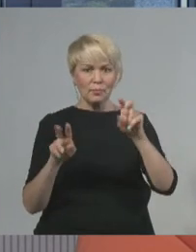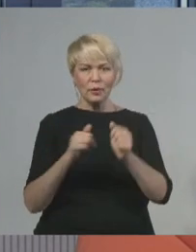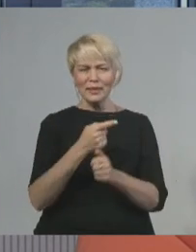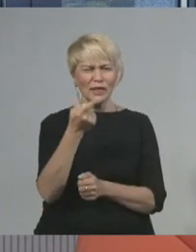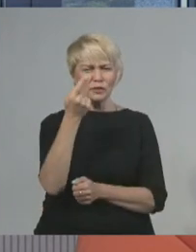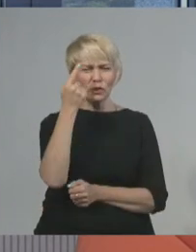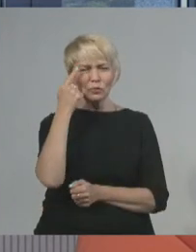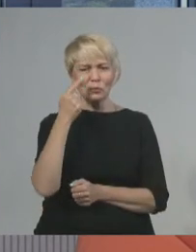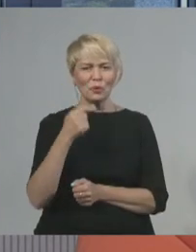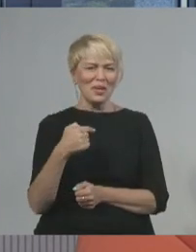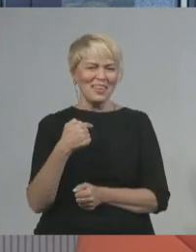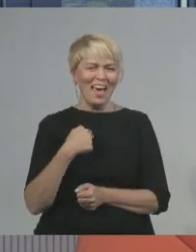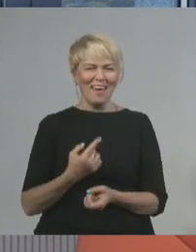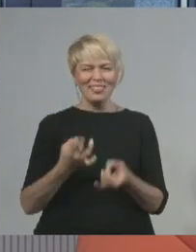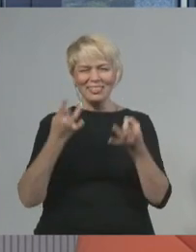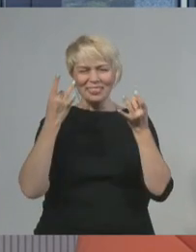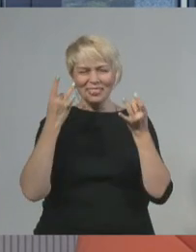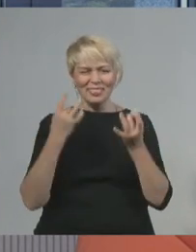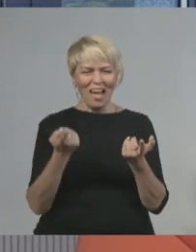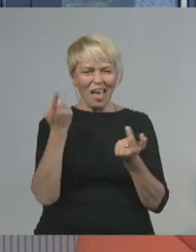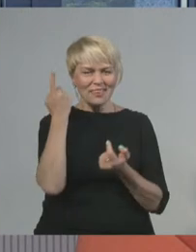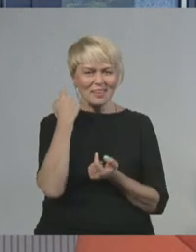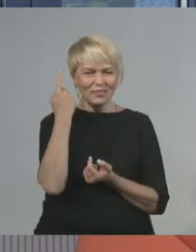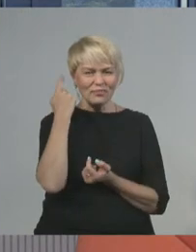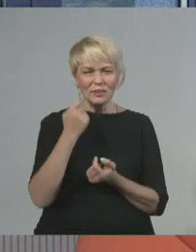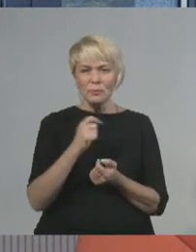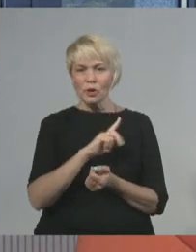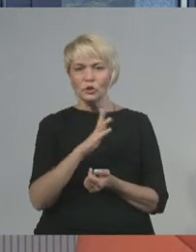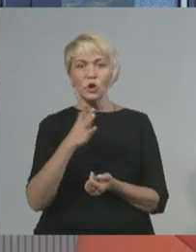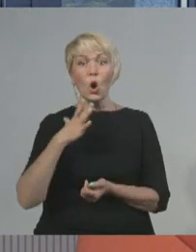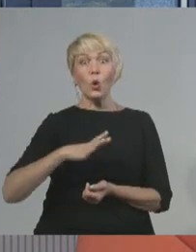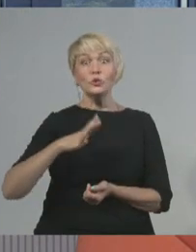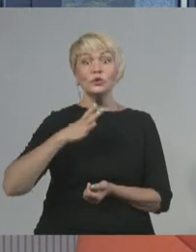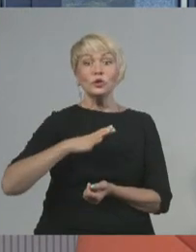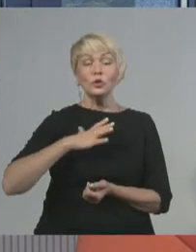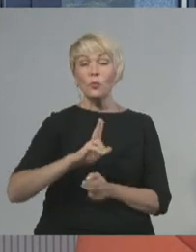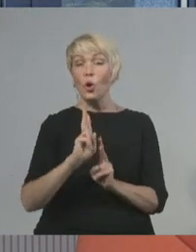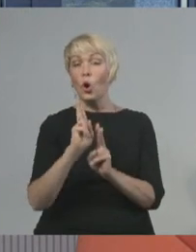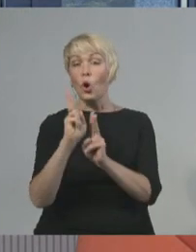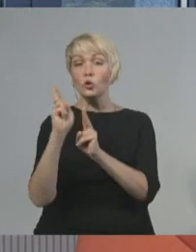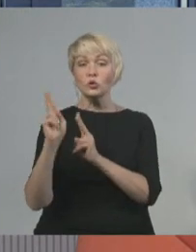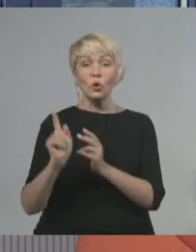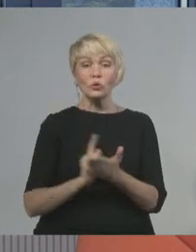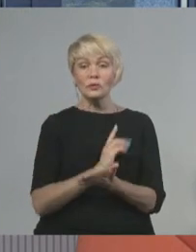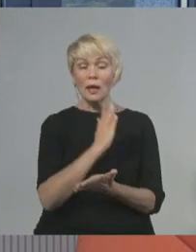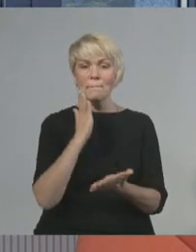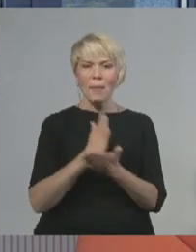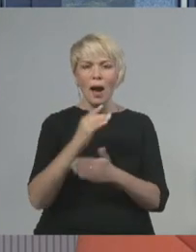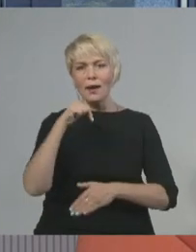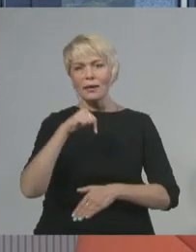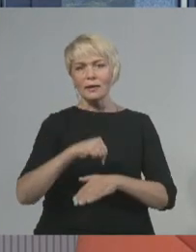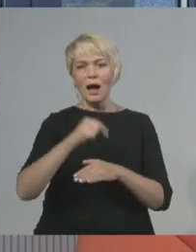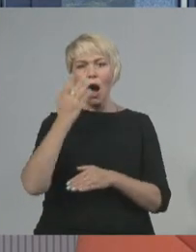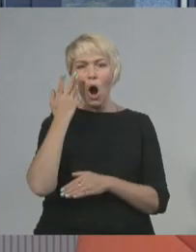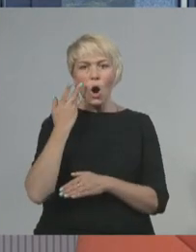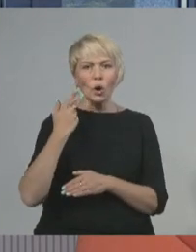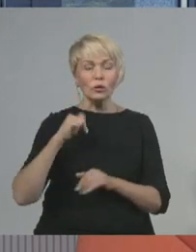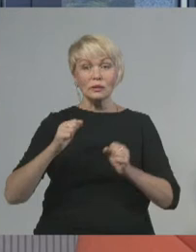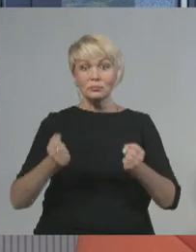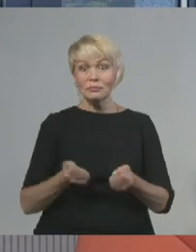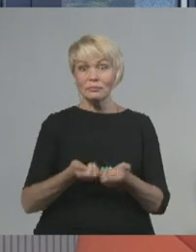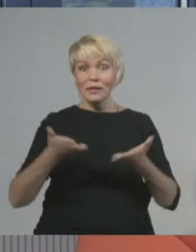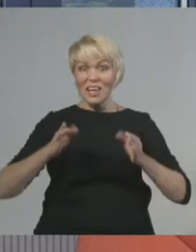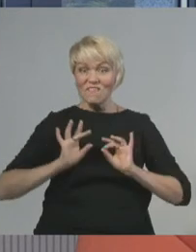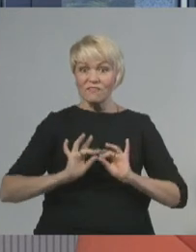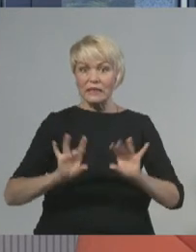of expecting that just because we report on a particular far-right group or a particular event that all of a sudden things are going